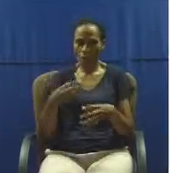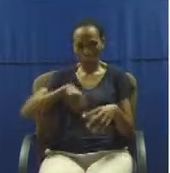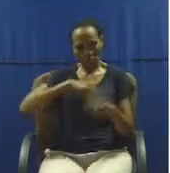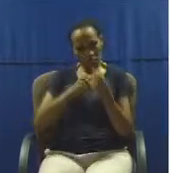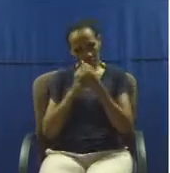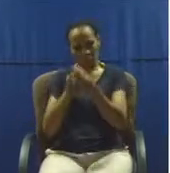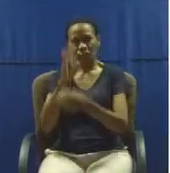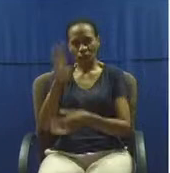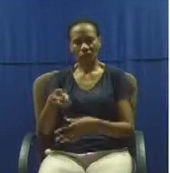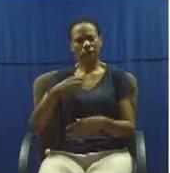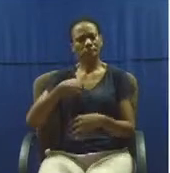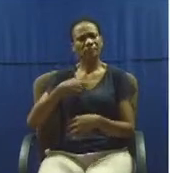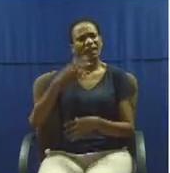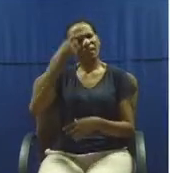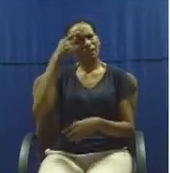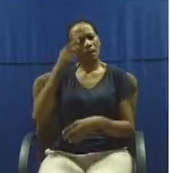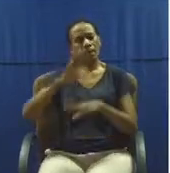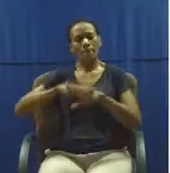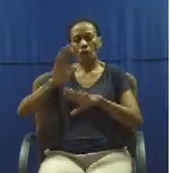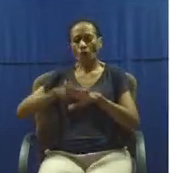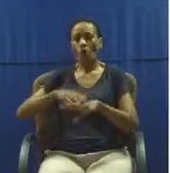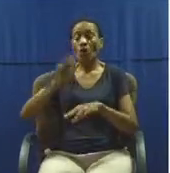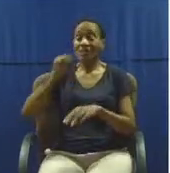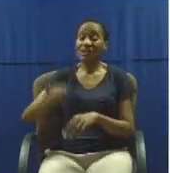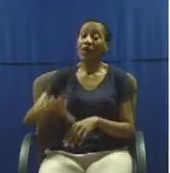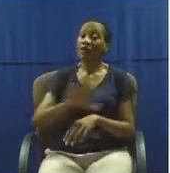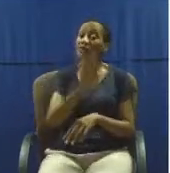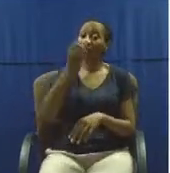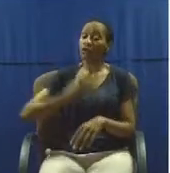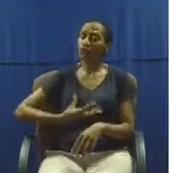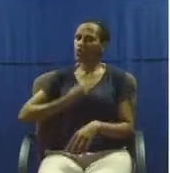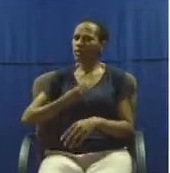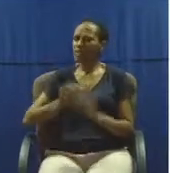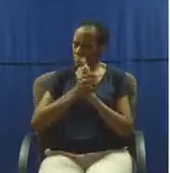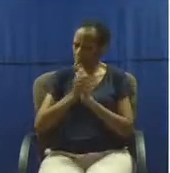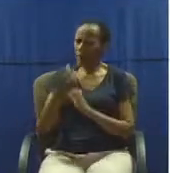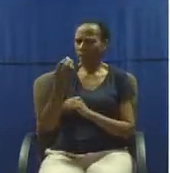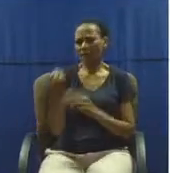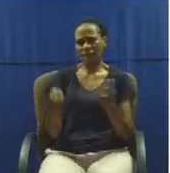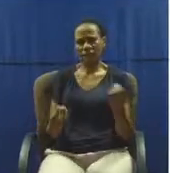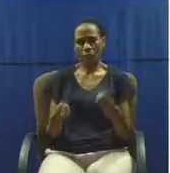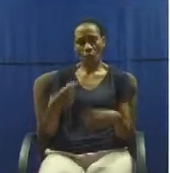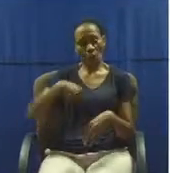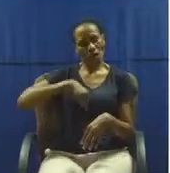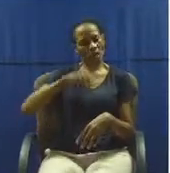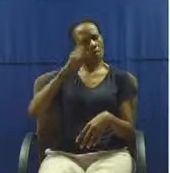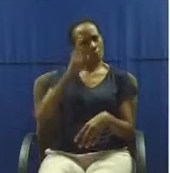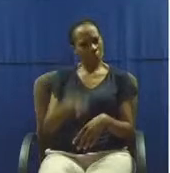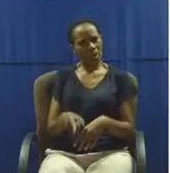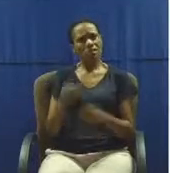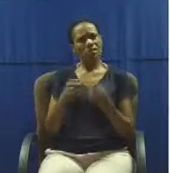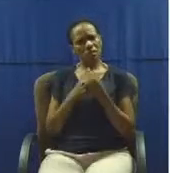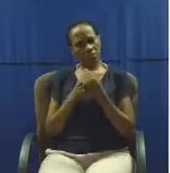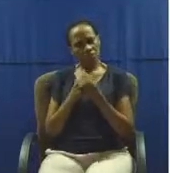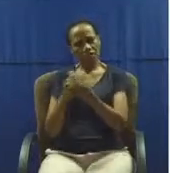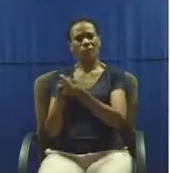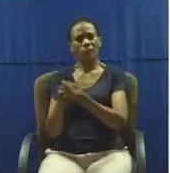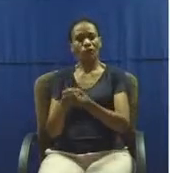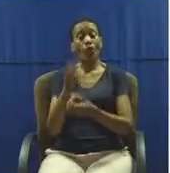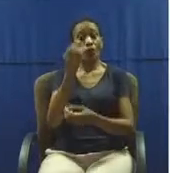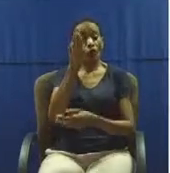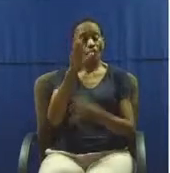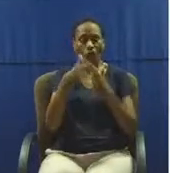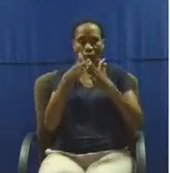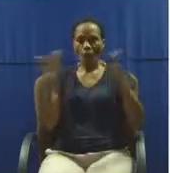is great potential amongst South Africans. All we need to do is to create that conducive